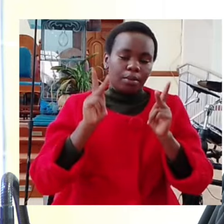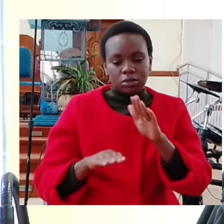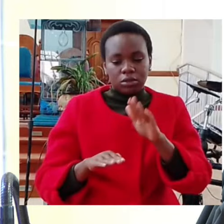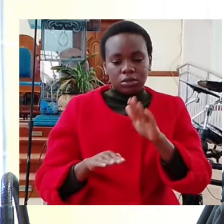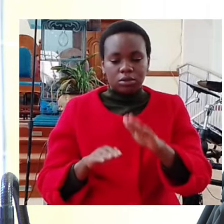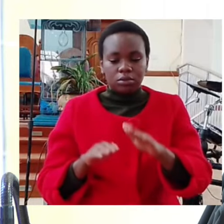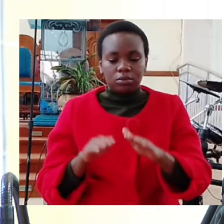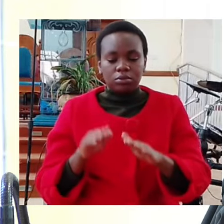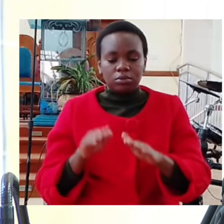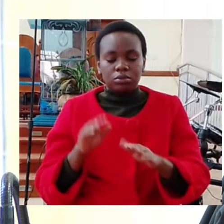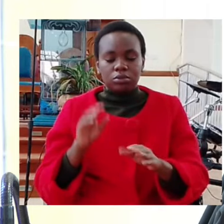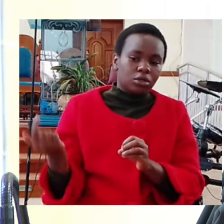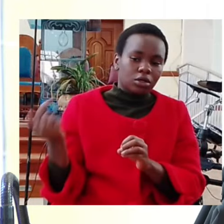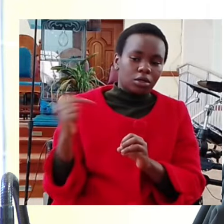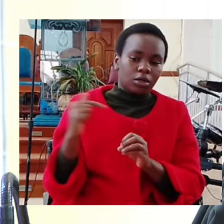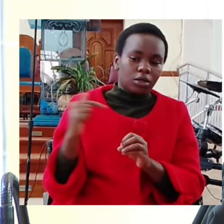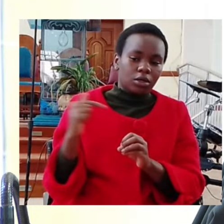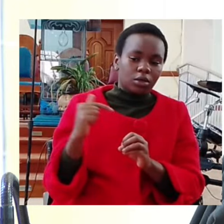Mwathani arogocwo.